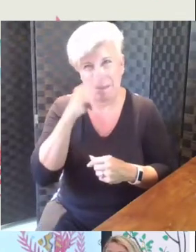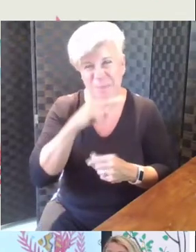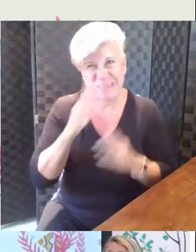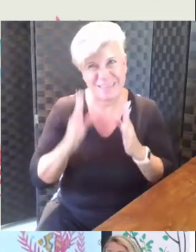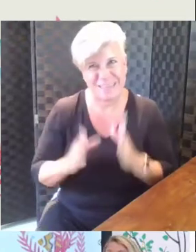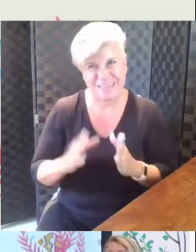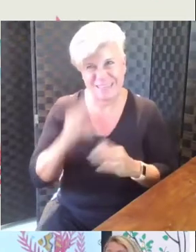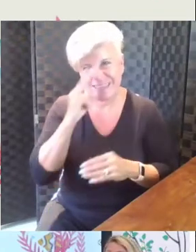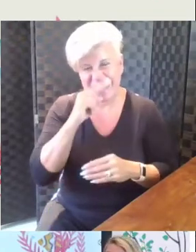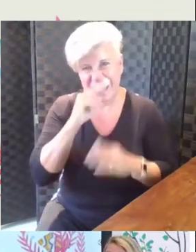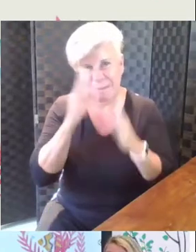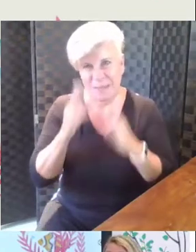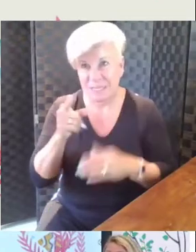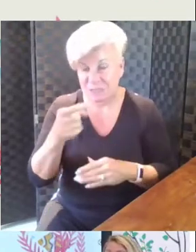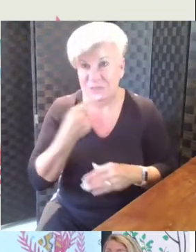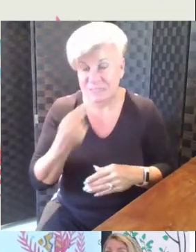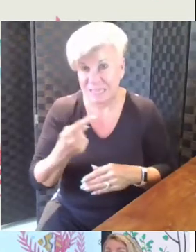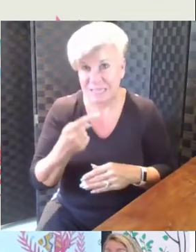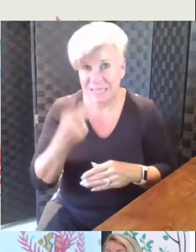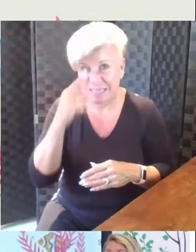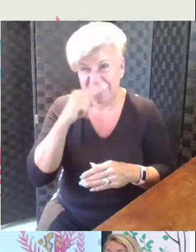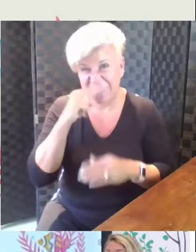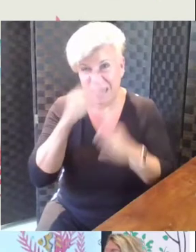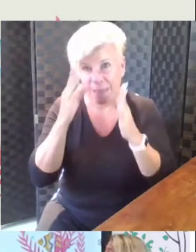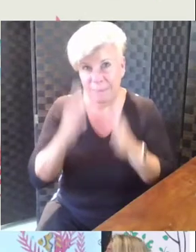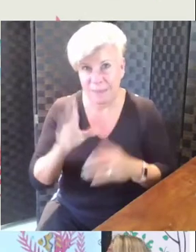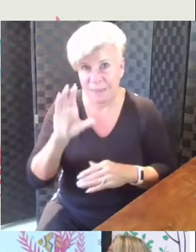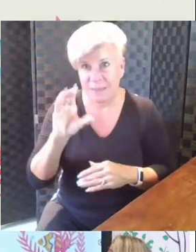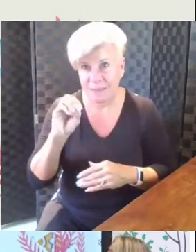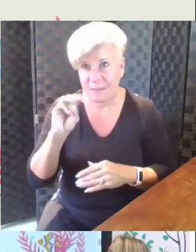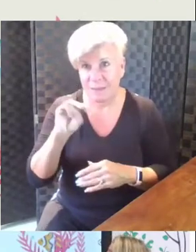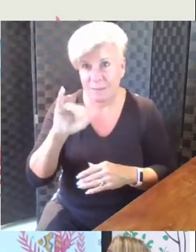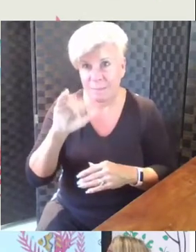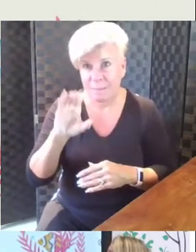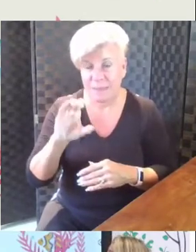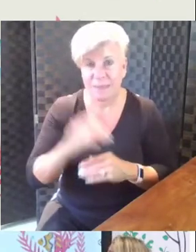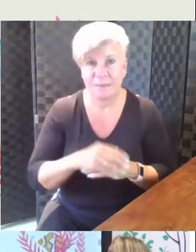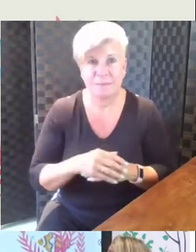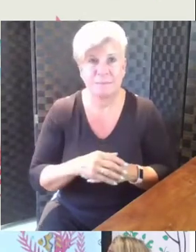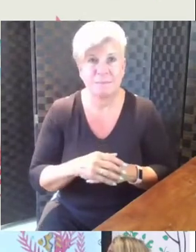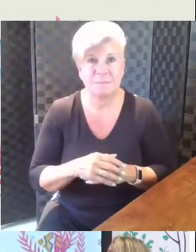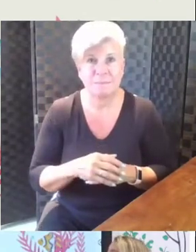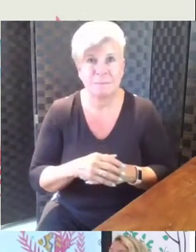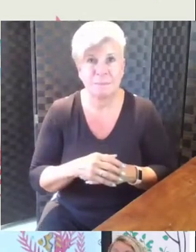Comic. Now you say it. Comic.